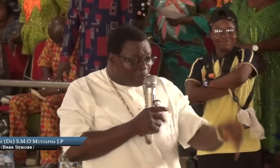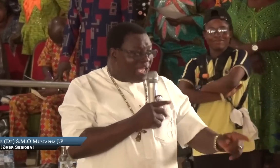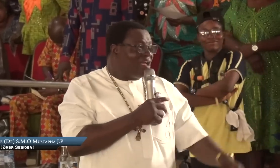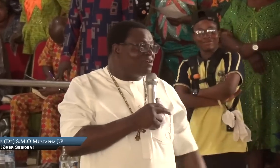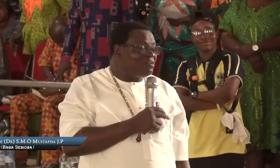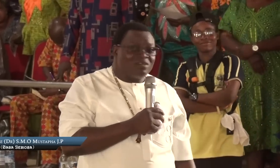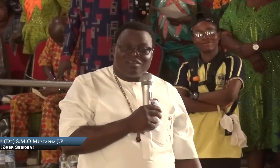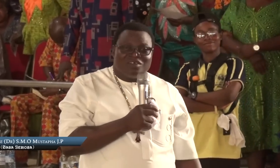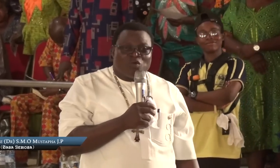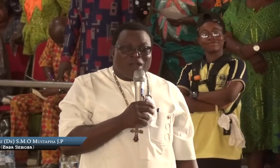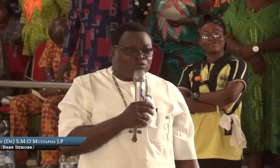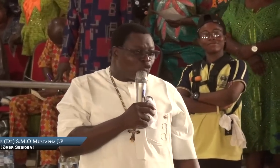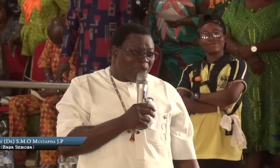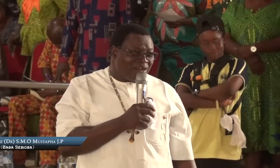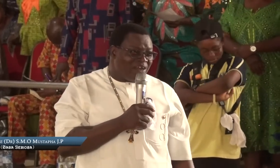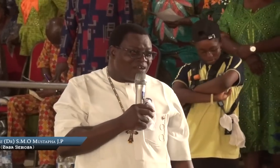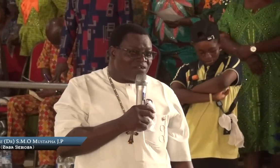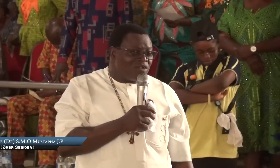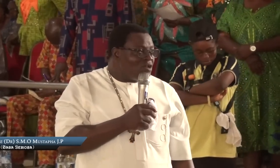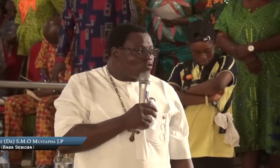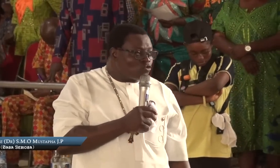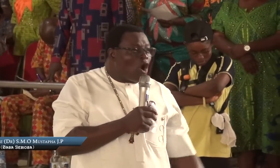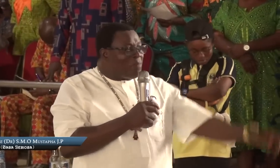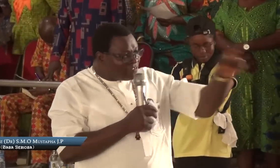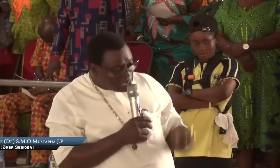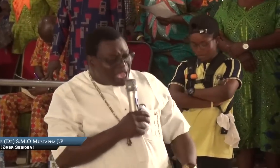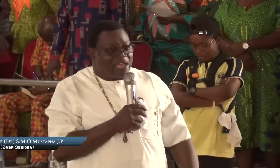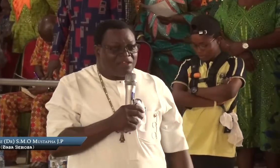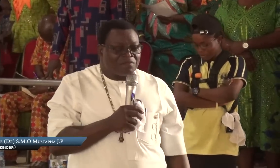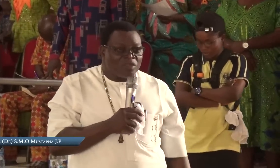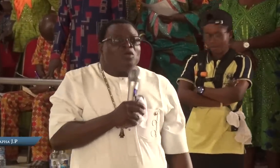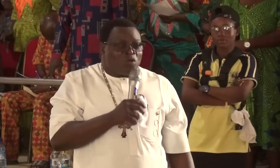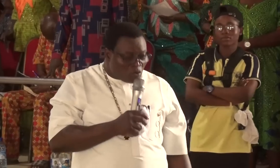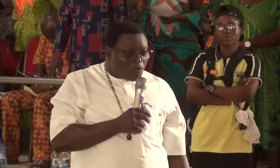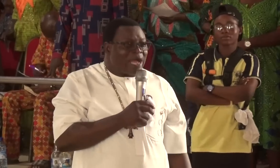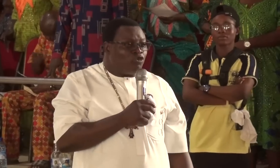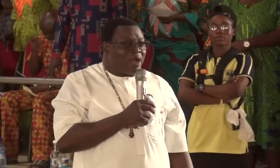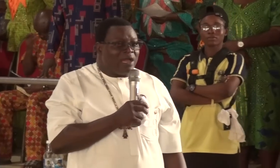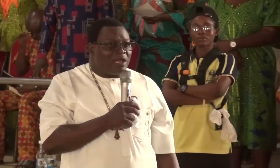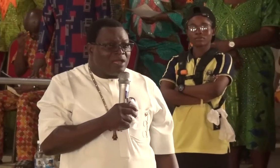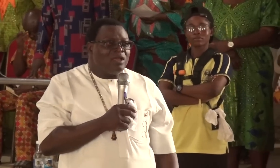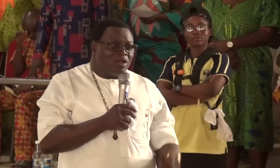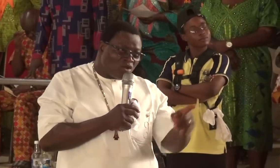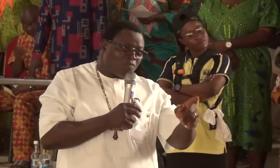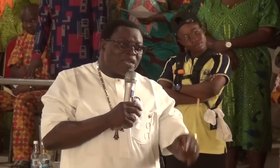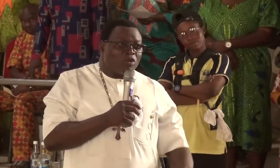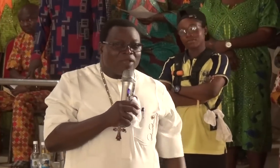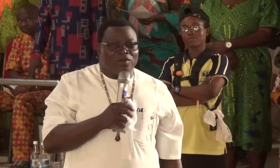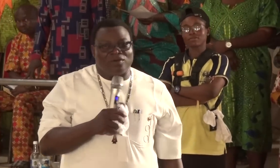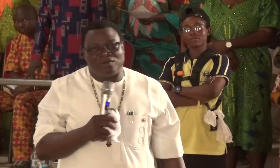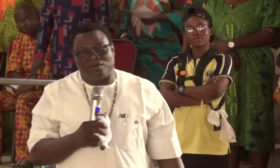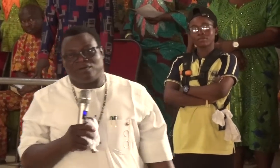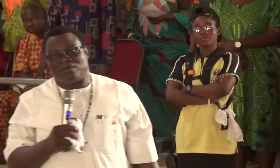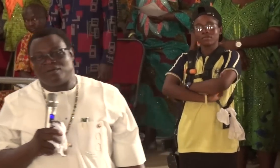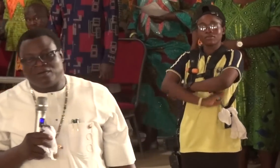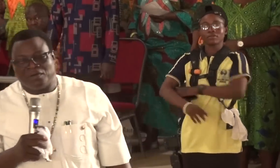ba risebe. If you can do wa this, you will give so to ba sebe. If you don't do it, wa dupe. You will give 10. Opa ajope